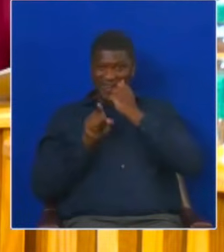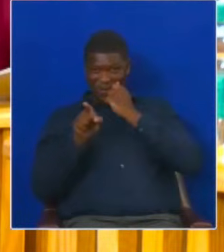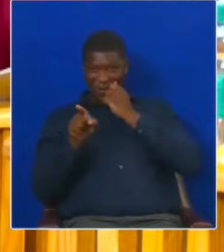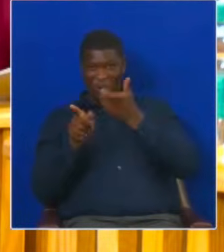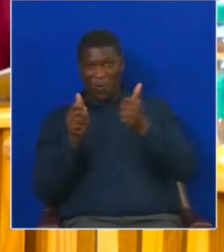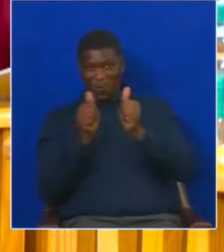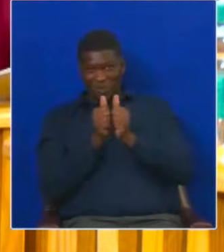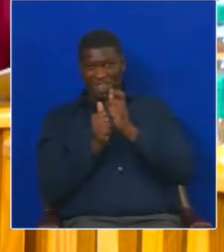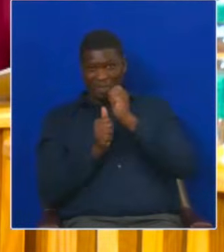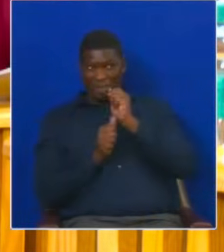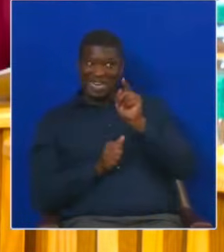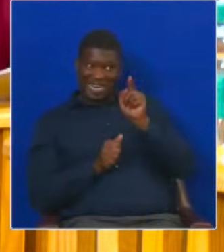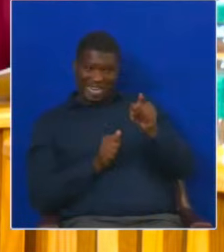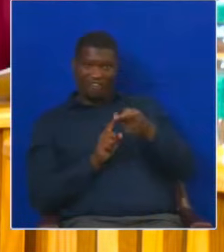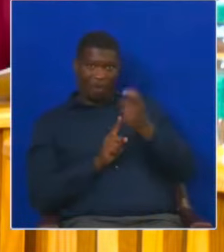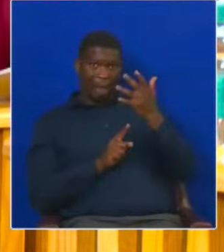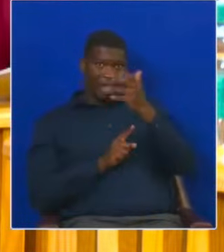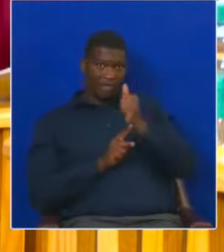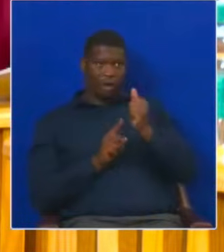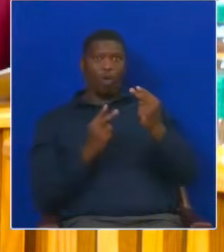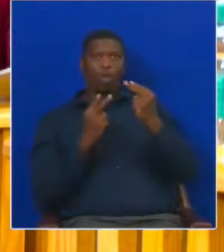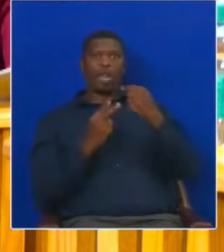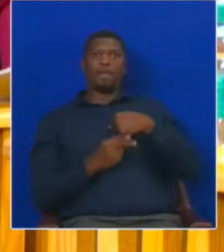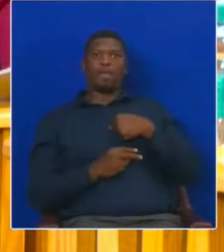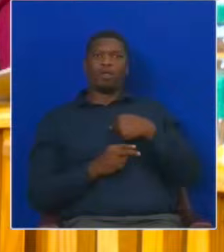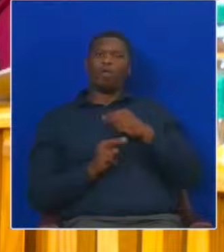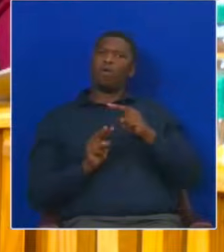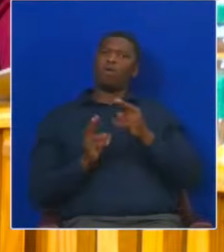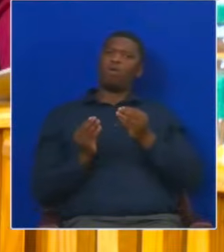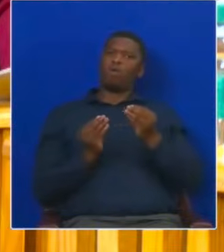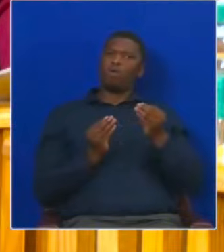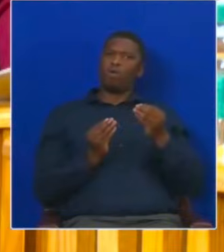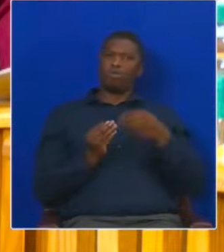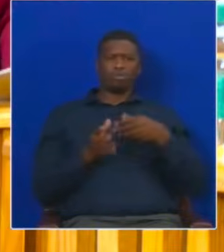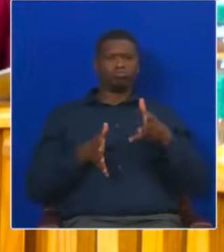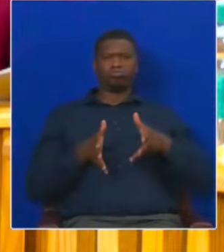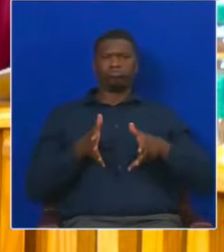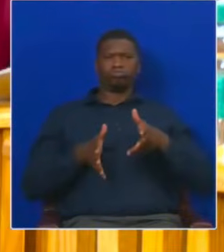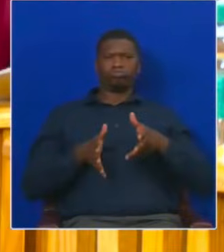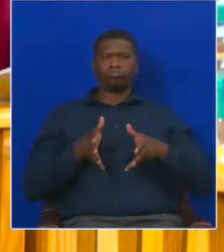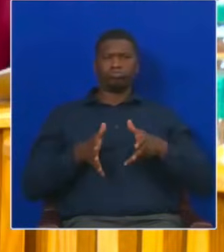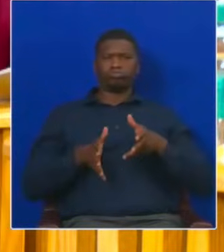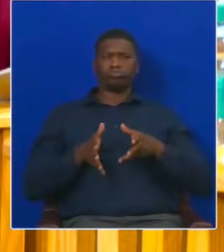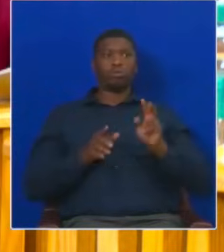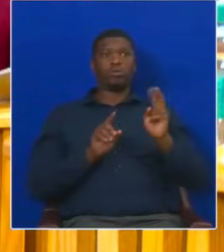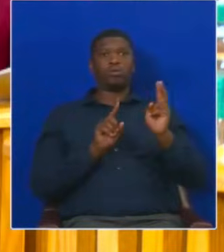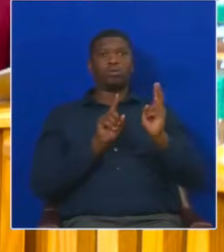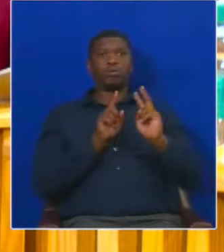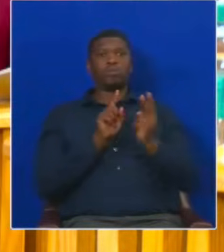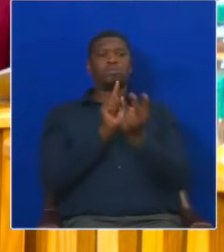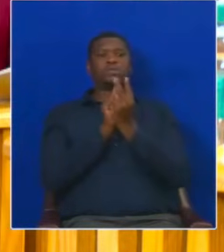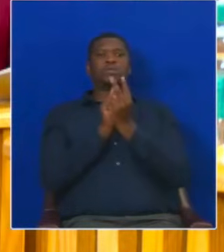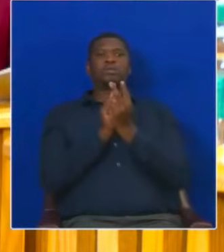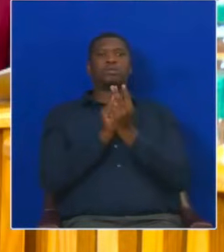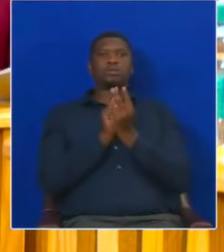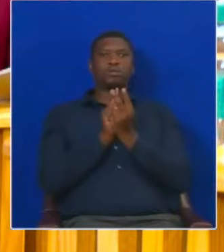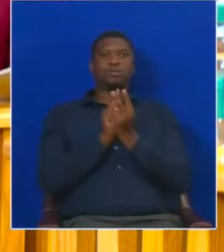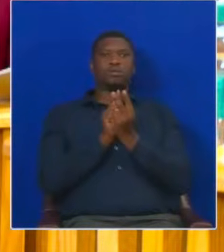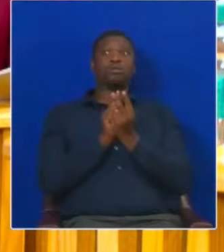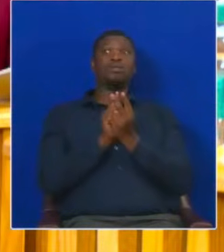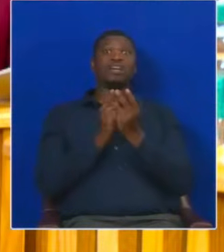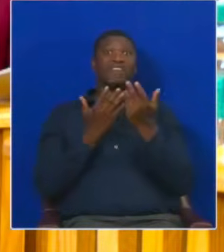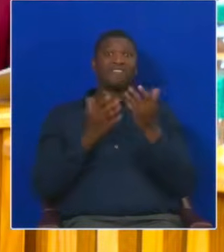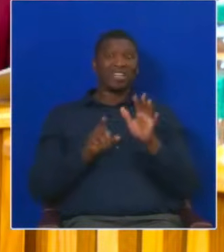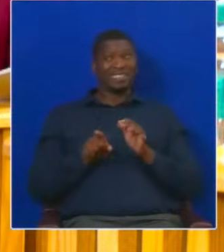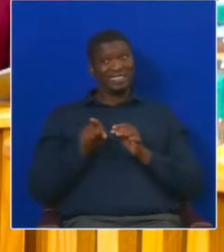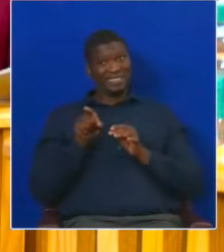looking at me. As they approached me, Mr. Dees said to the unknown